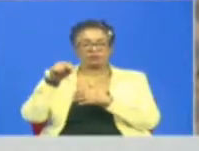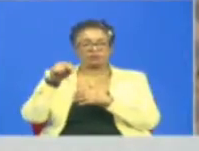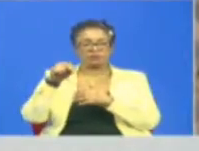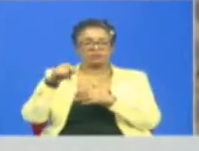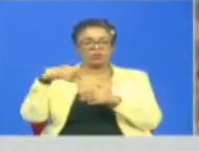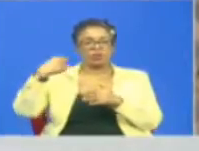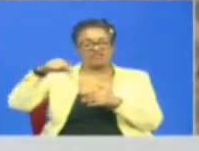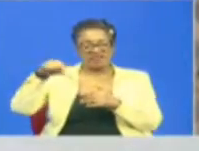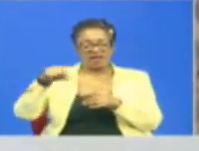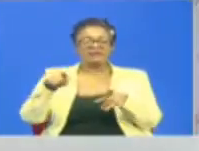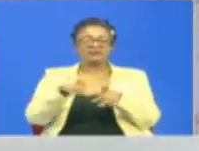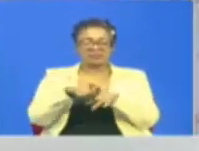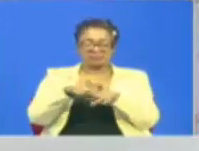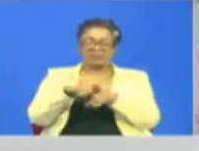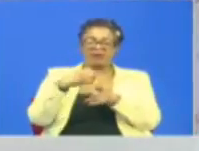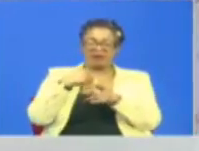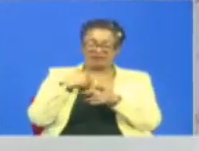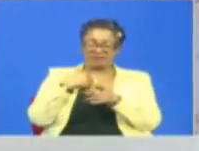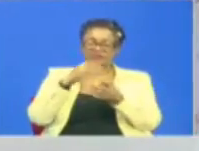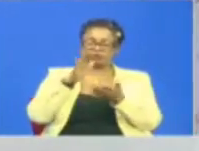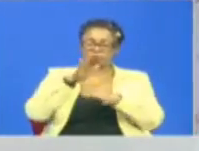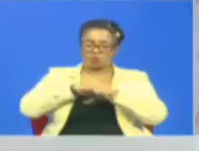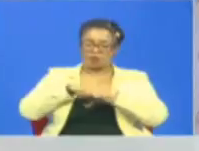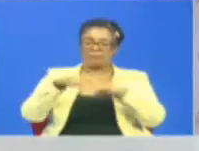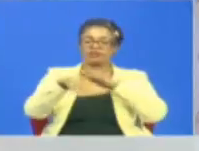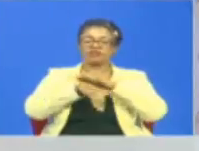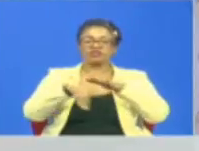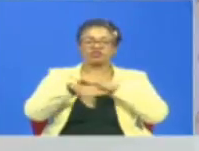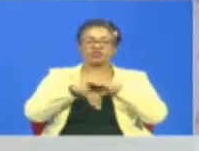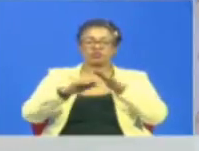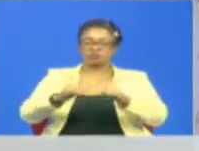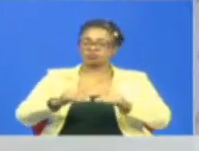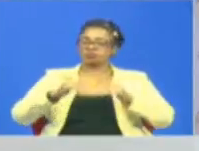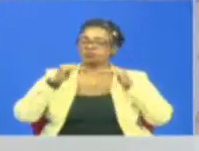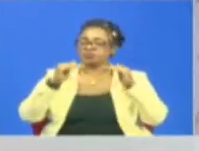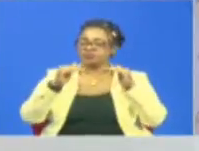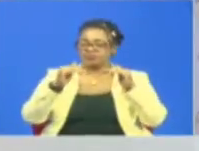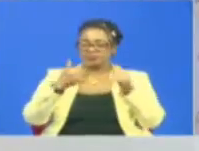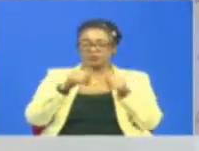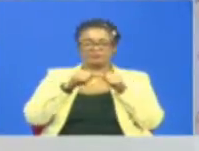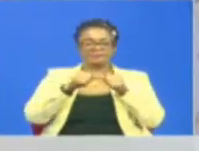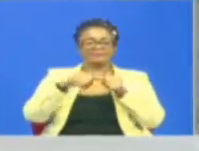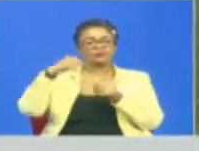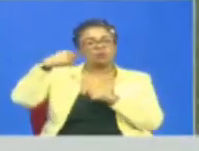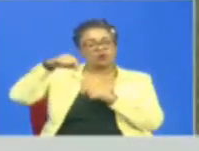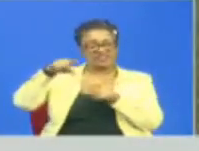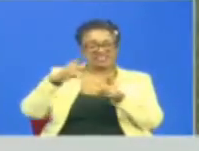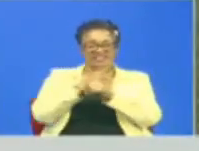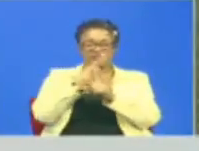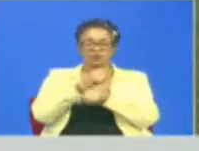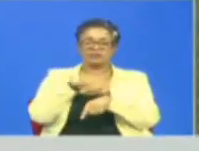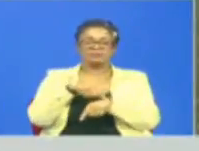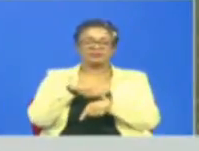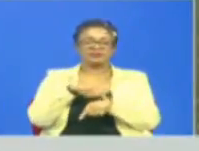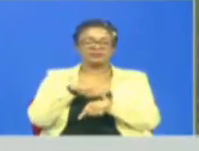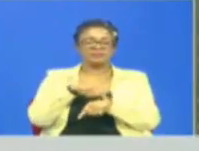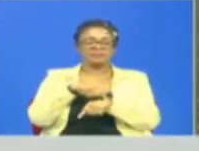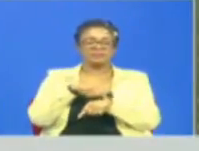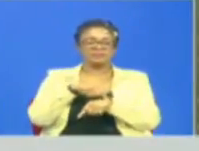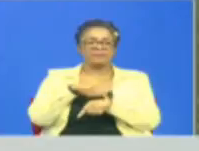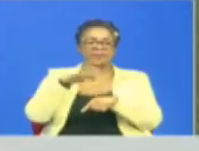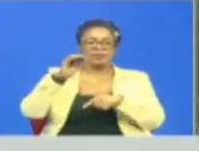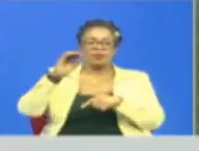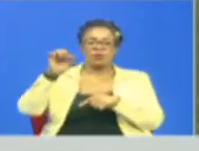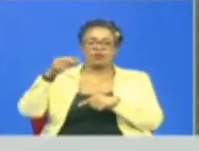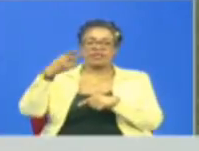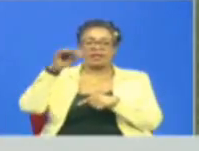tuna potential kubwa sana ya wachezaji ya kuweza kumake hiyo consistency ya kuweza qualify several times. Odhiambo, who is also a